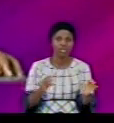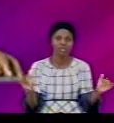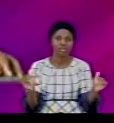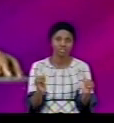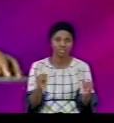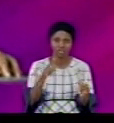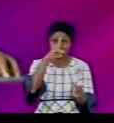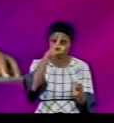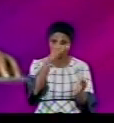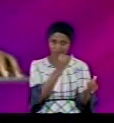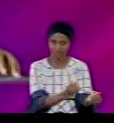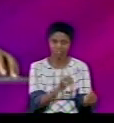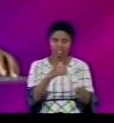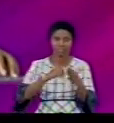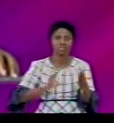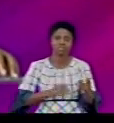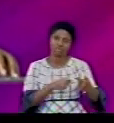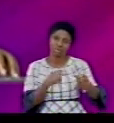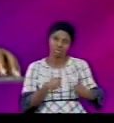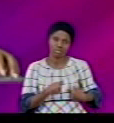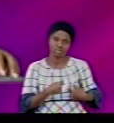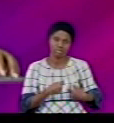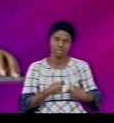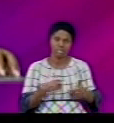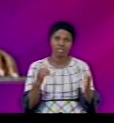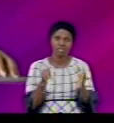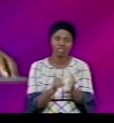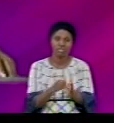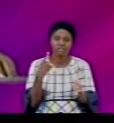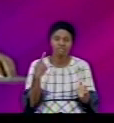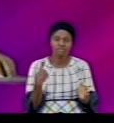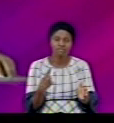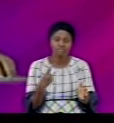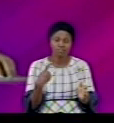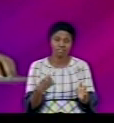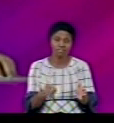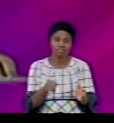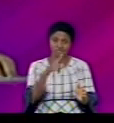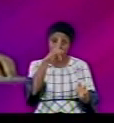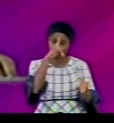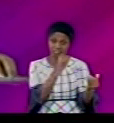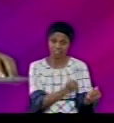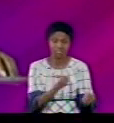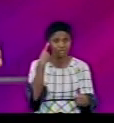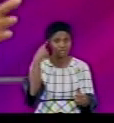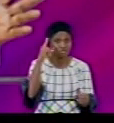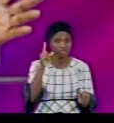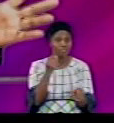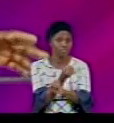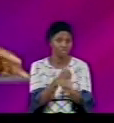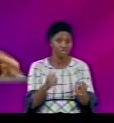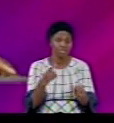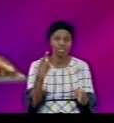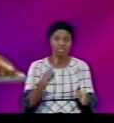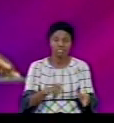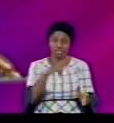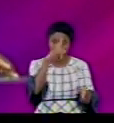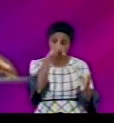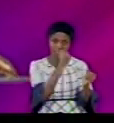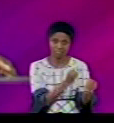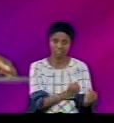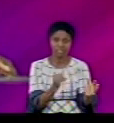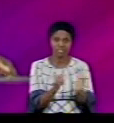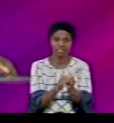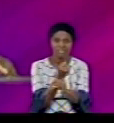hearts. Let's pray the faith for salvation. The faith that saves us from the life of